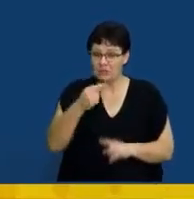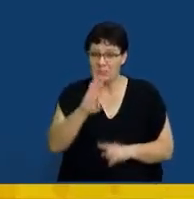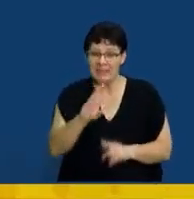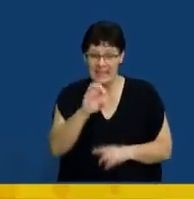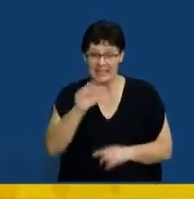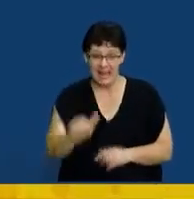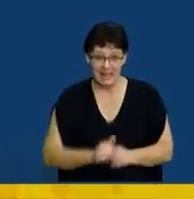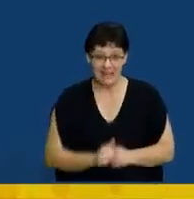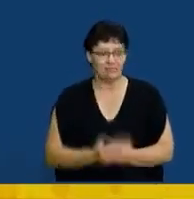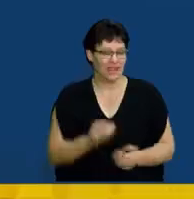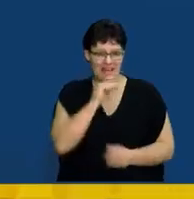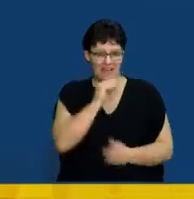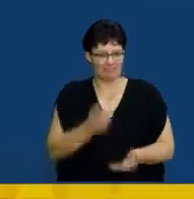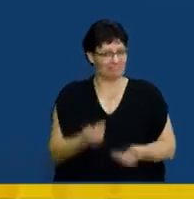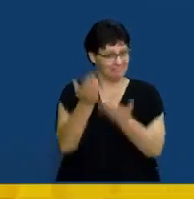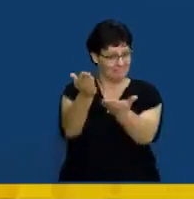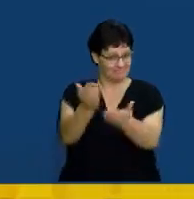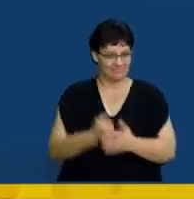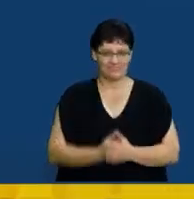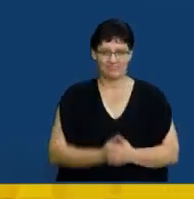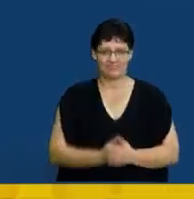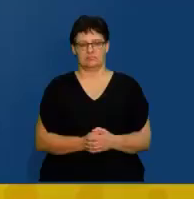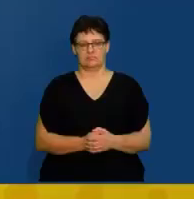data. Enough talking, over to Eugen.